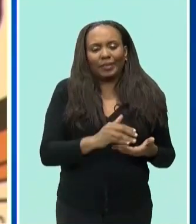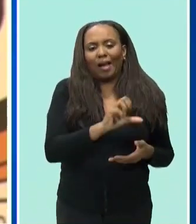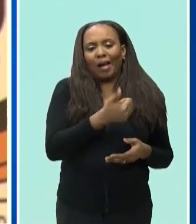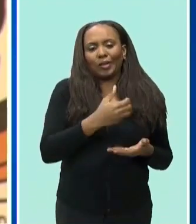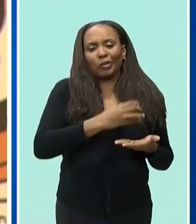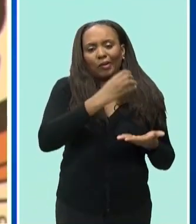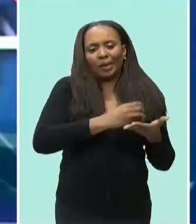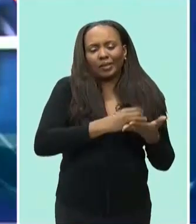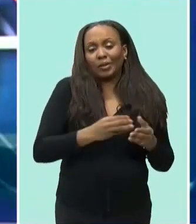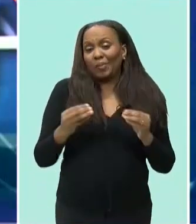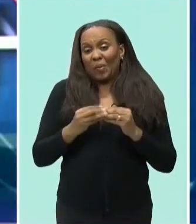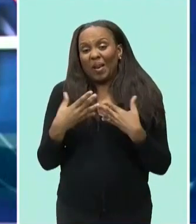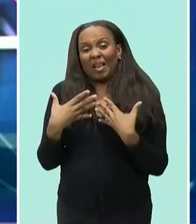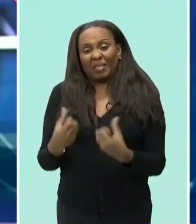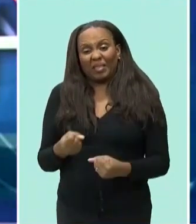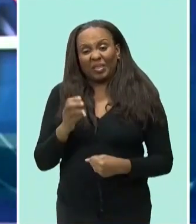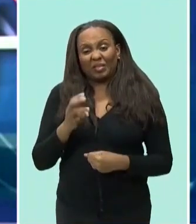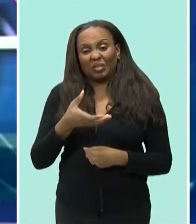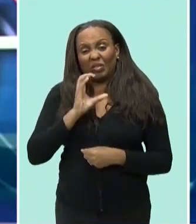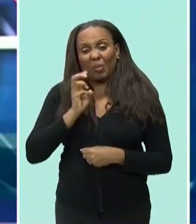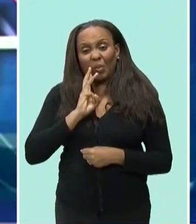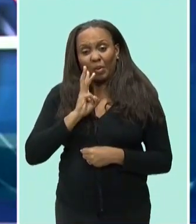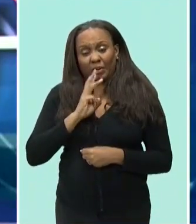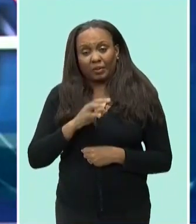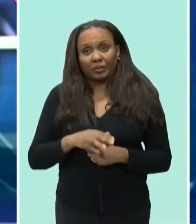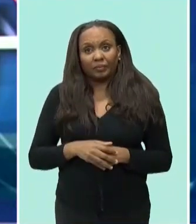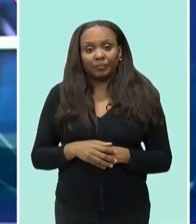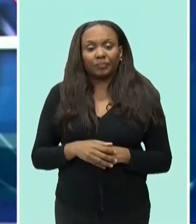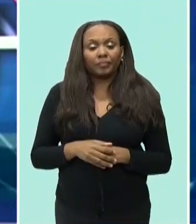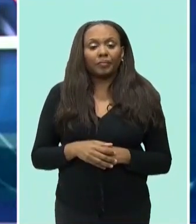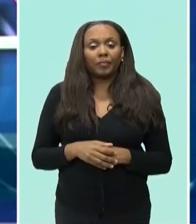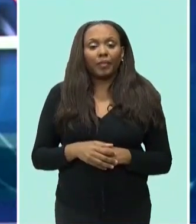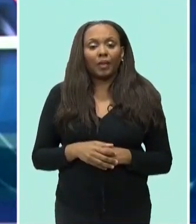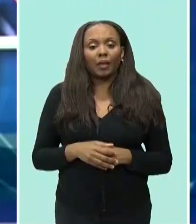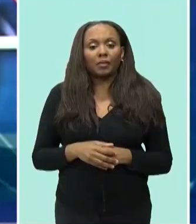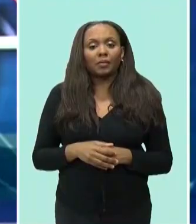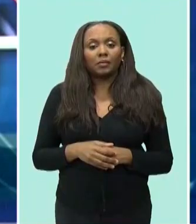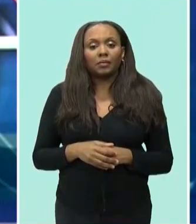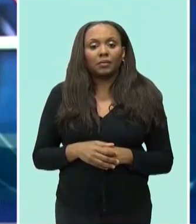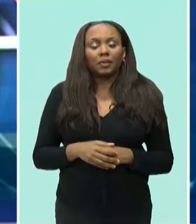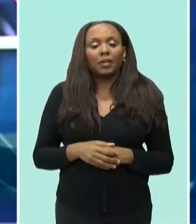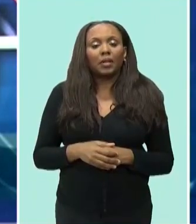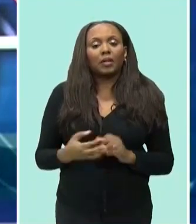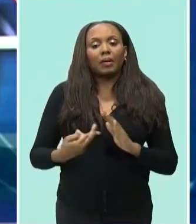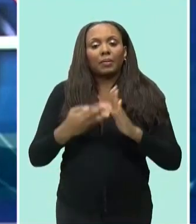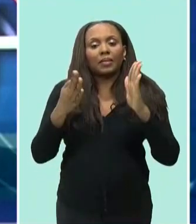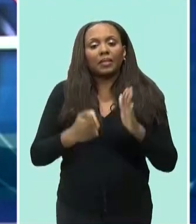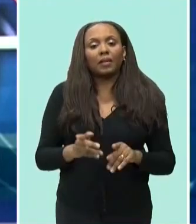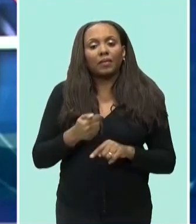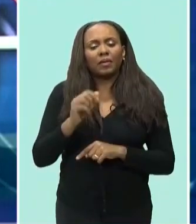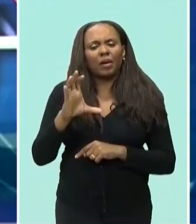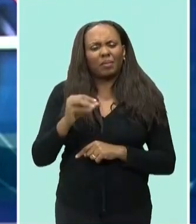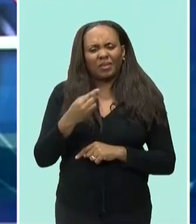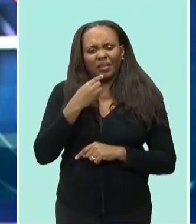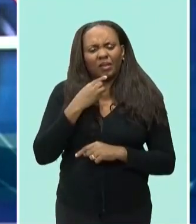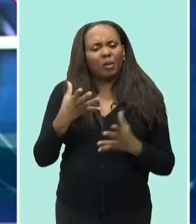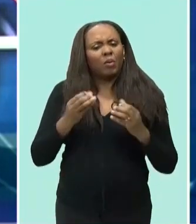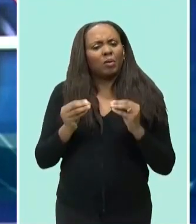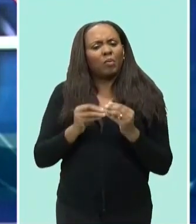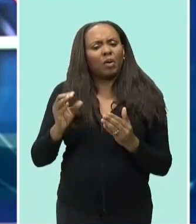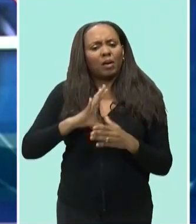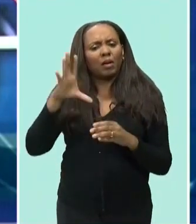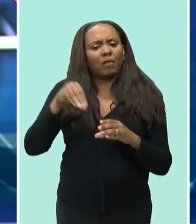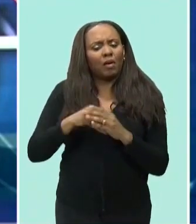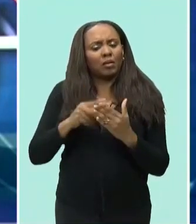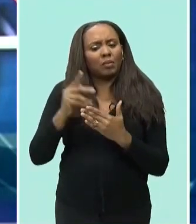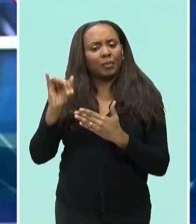less cost. And sales executive at Glacial Pure, Charles Walcott, says the company looks forward to playing an even more active role